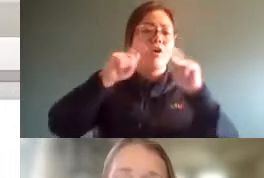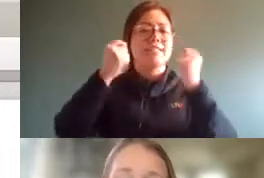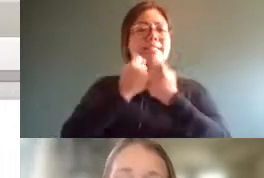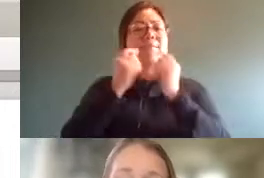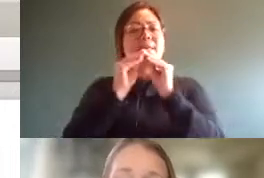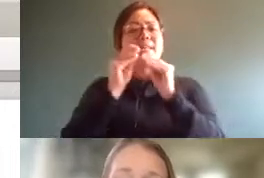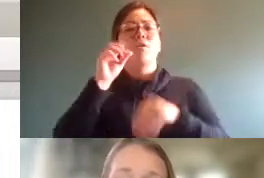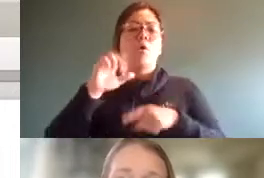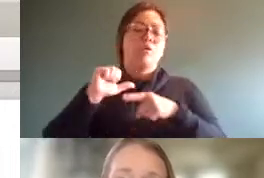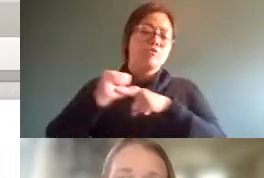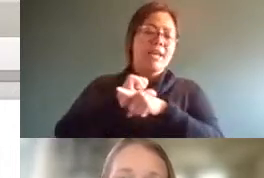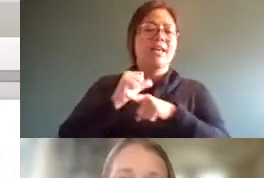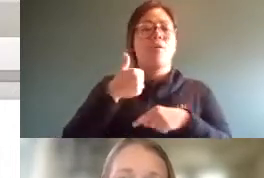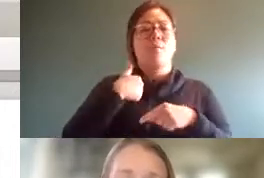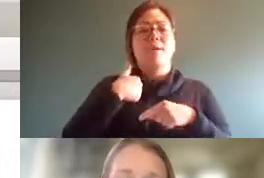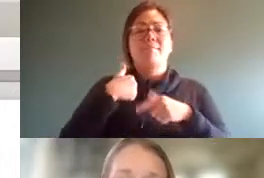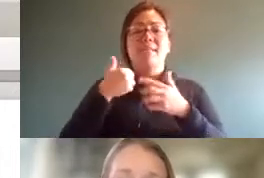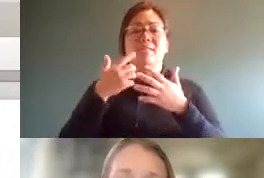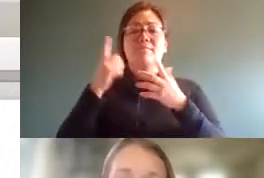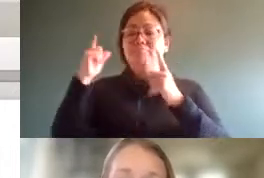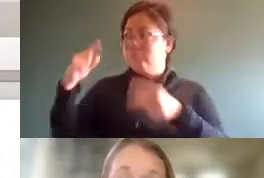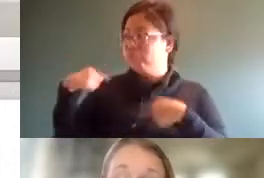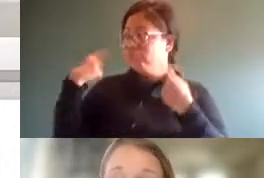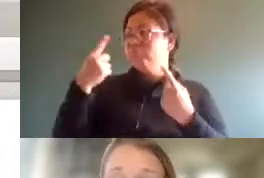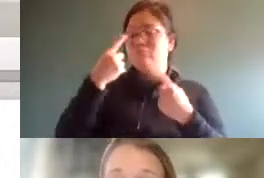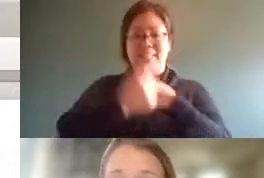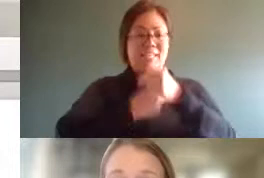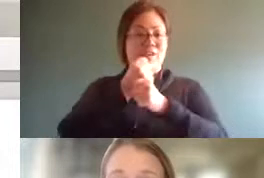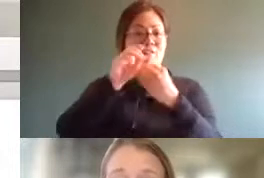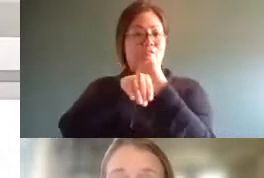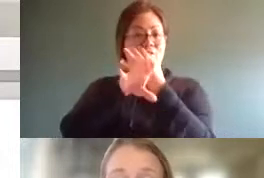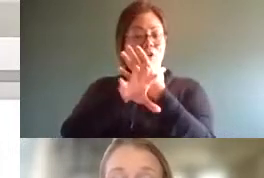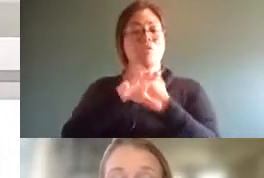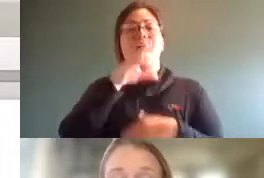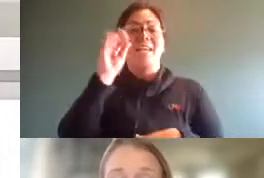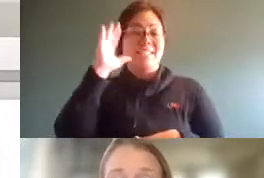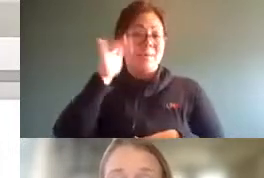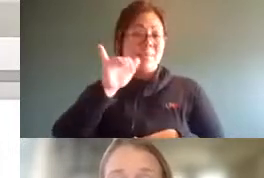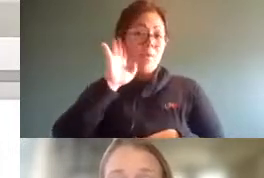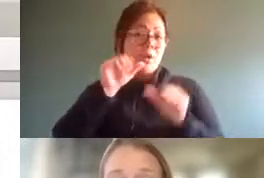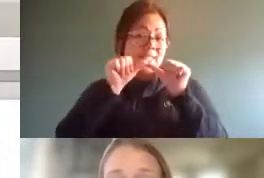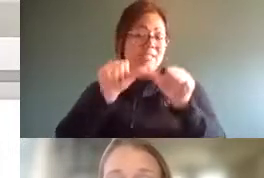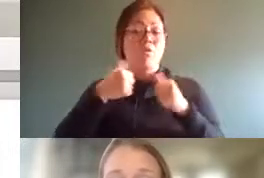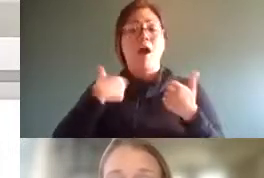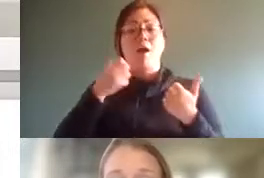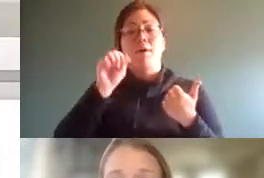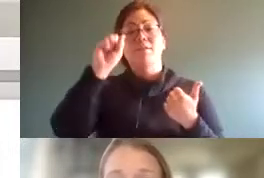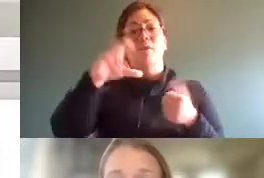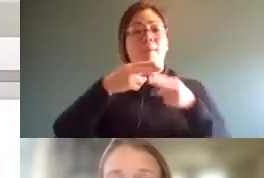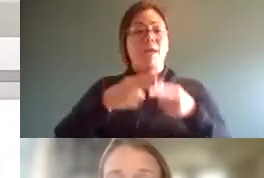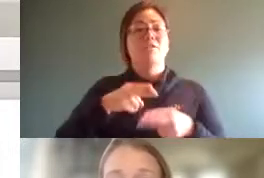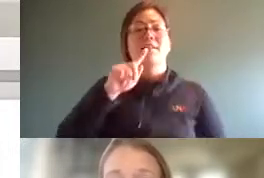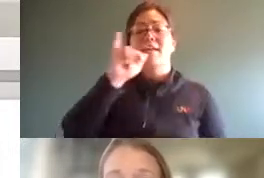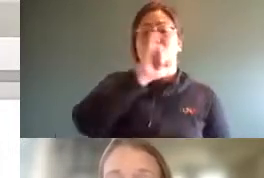trainings. We've been so virtual the past year, and that looks like that may continue. I wanted to mention that programs like